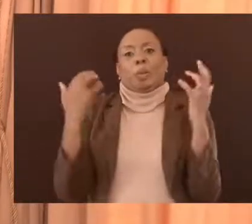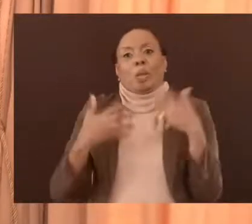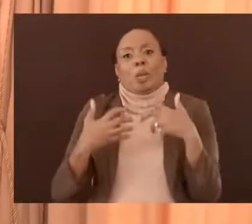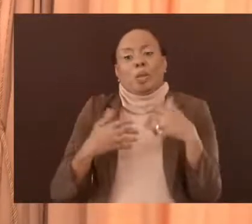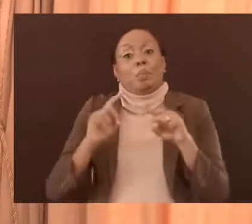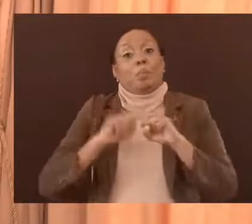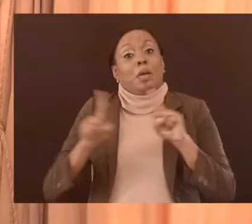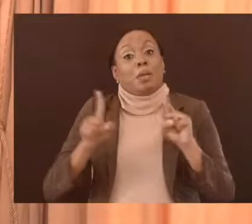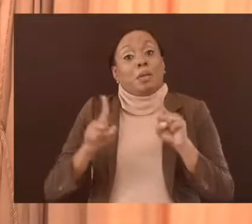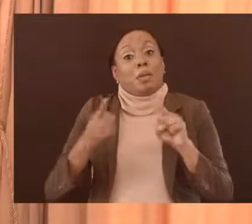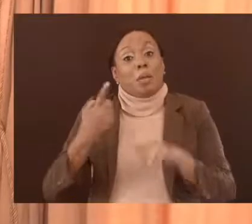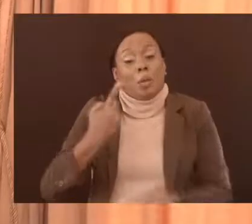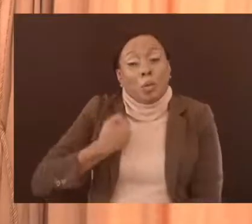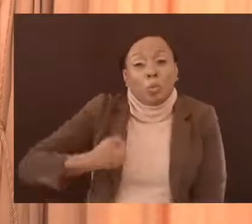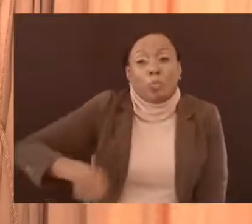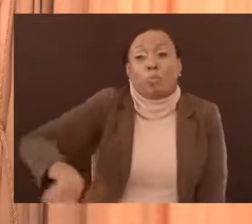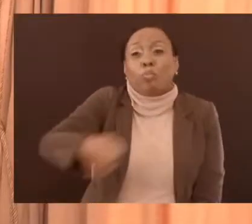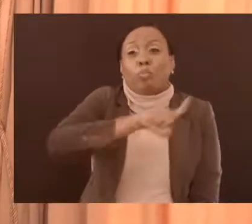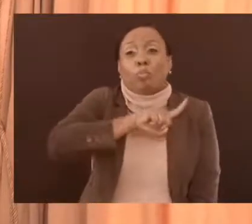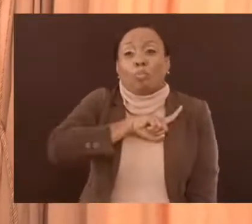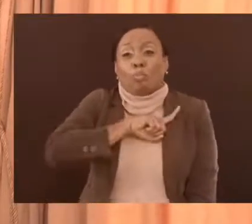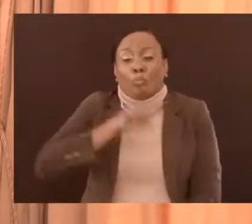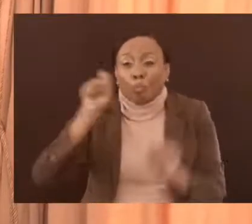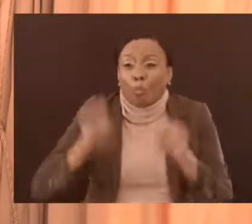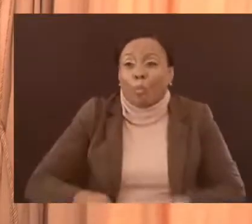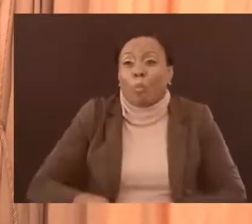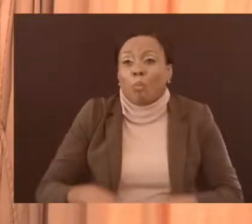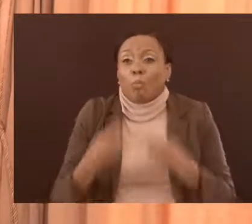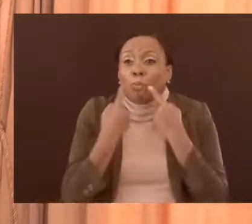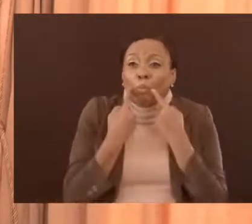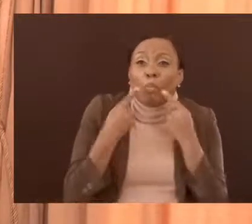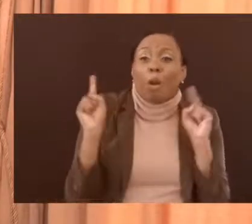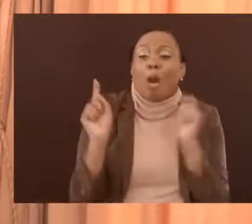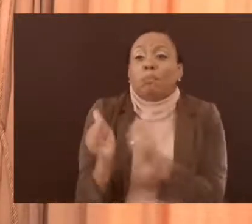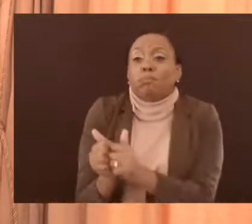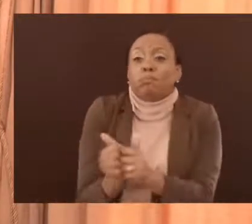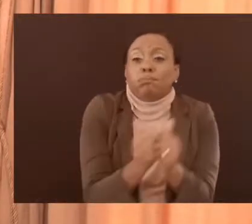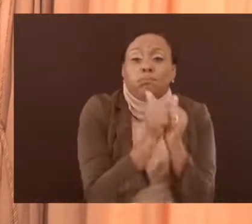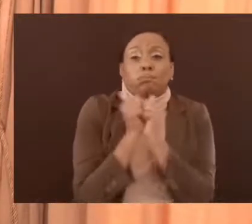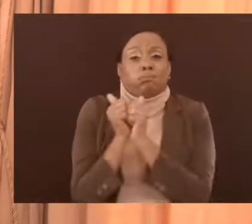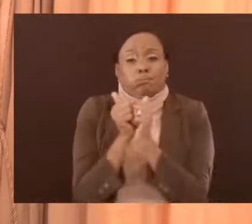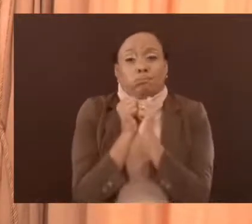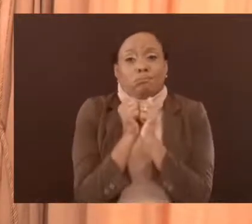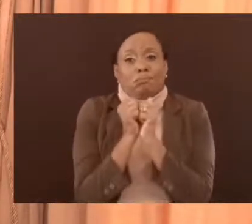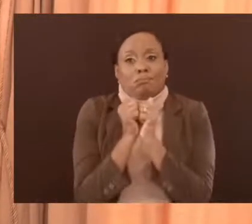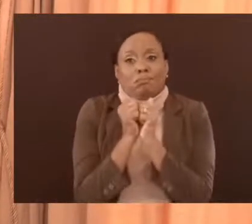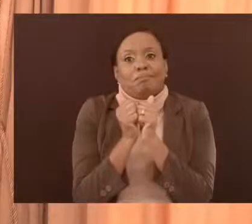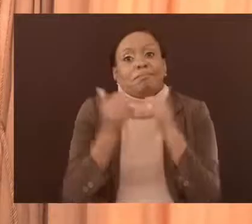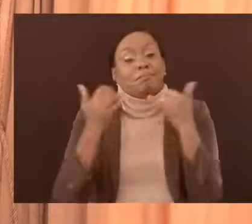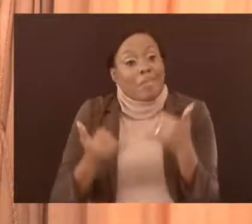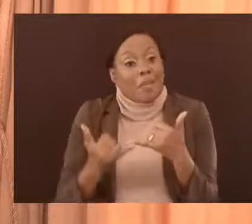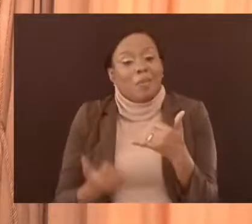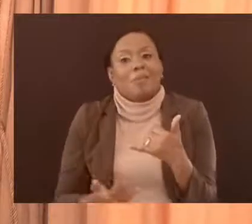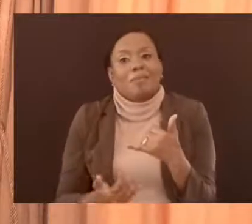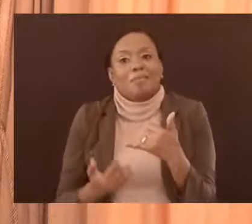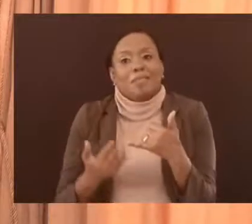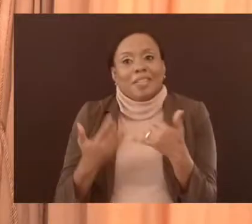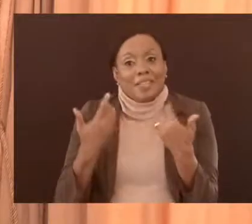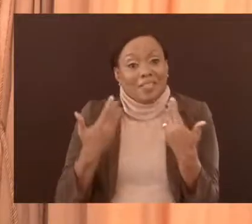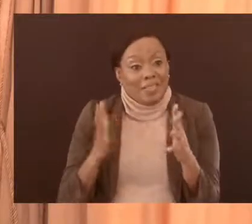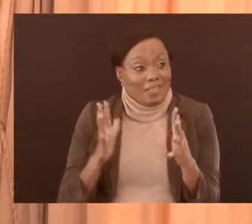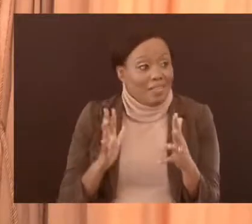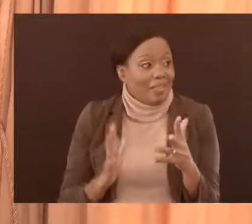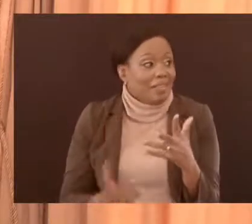it together and we can go extremely far. So at this time, I will end on